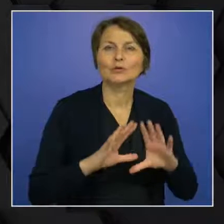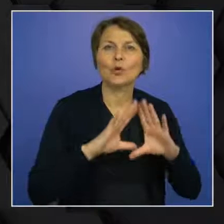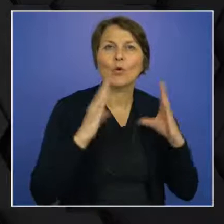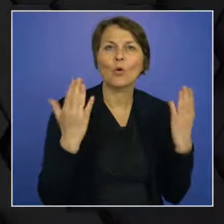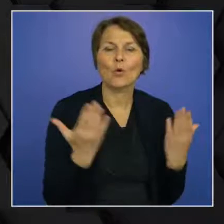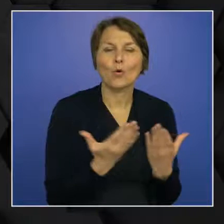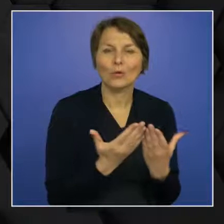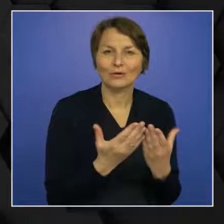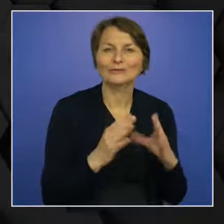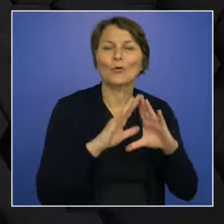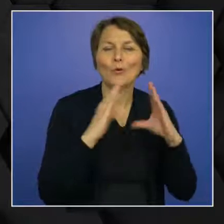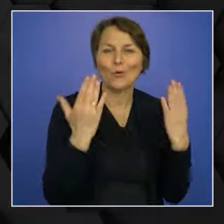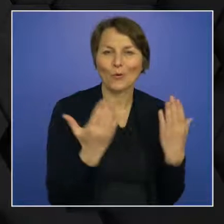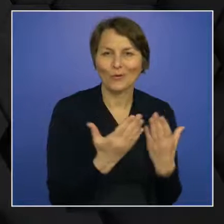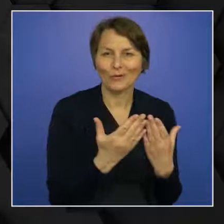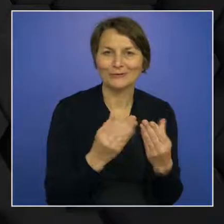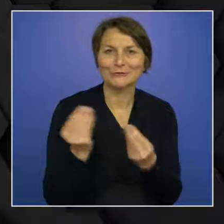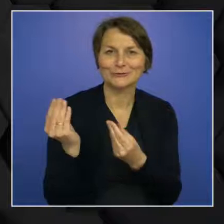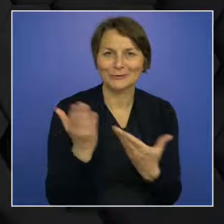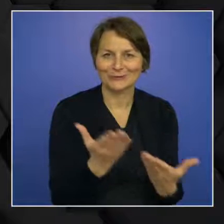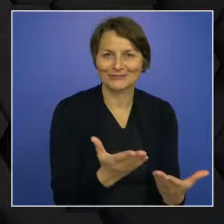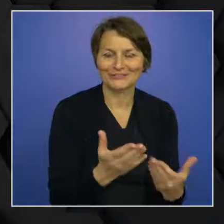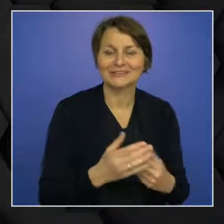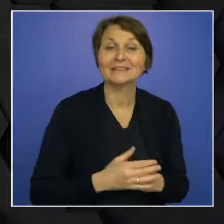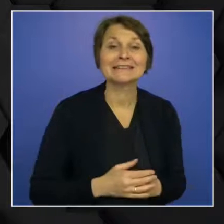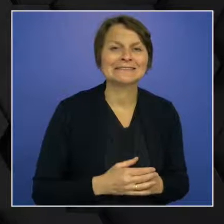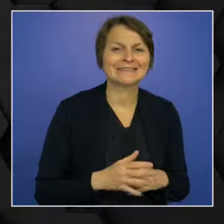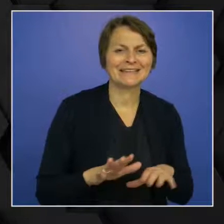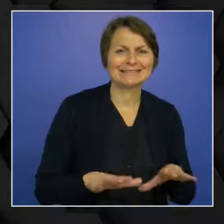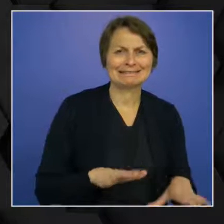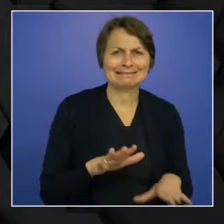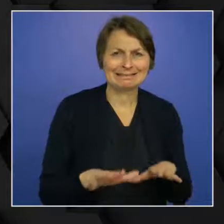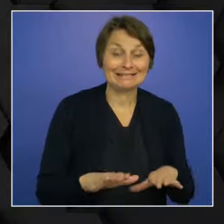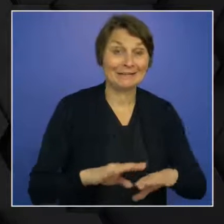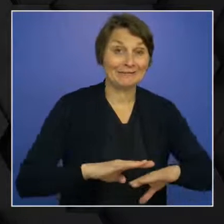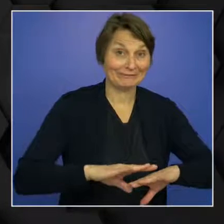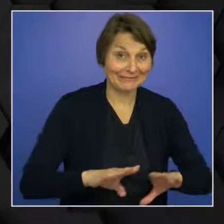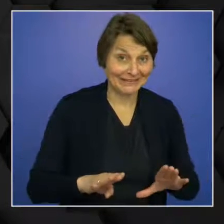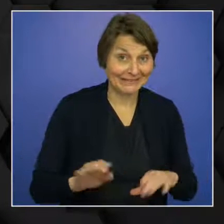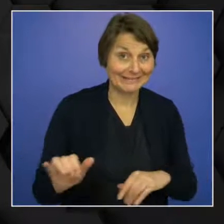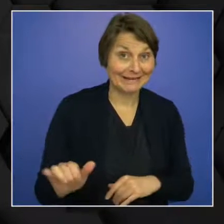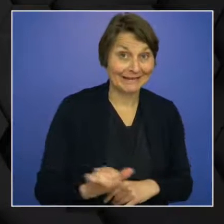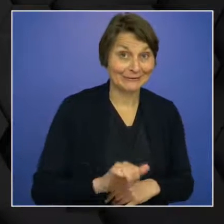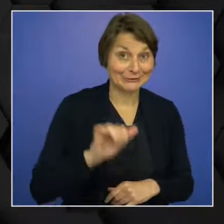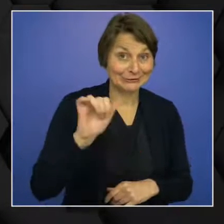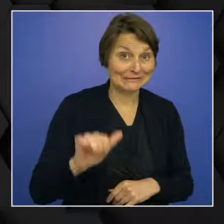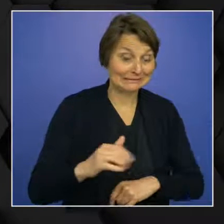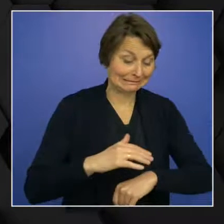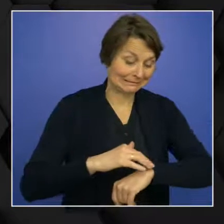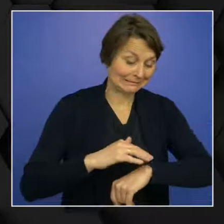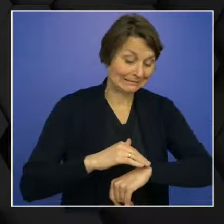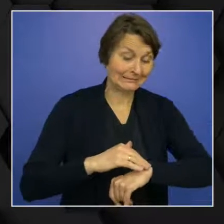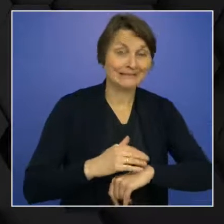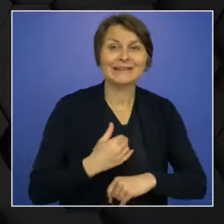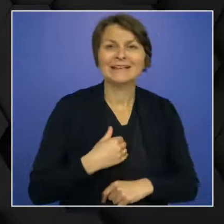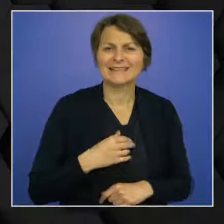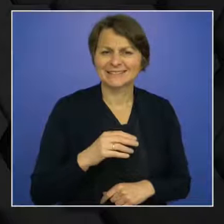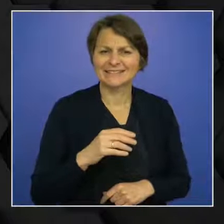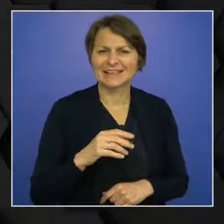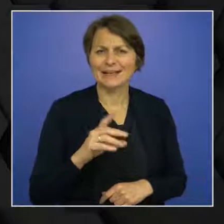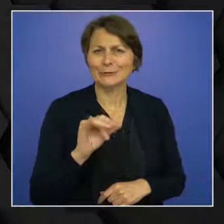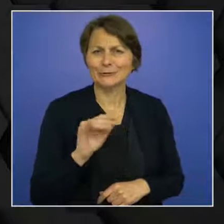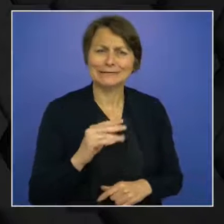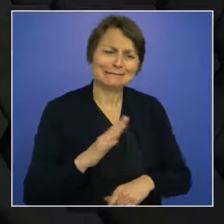So that's always the awkward moment that you have to wait before Azure is done. You know, we're like, come on, cajole Azure.